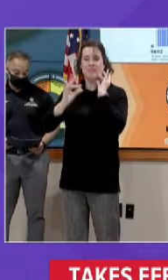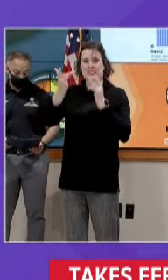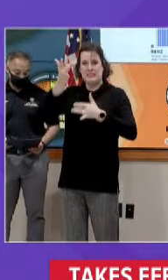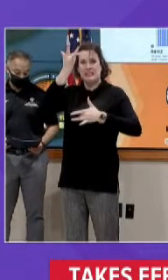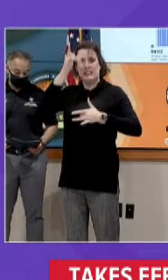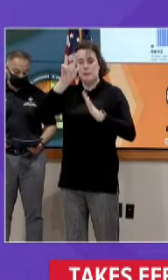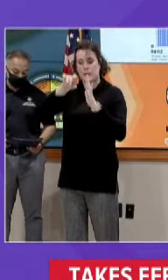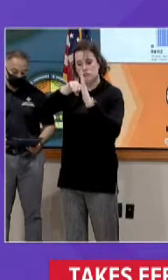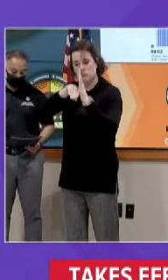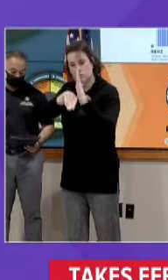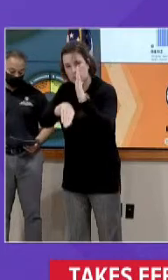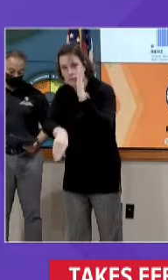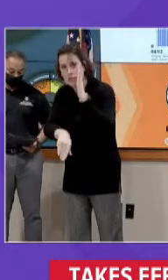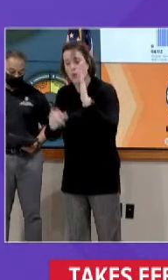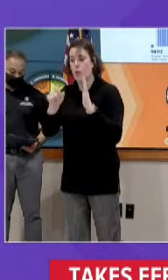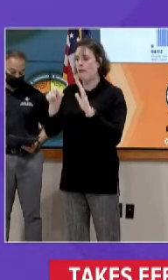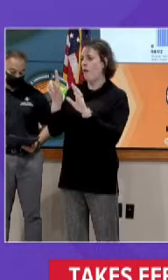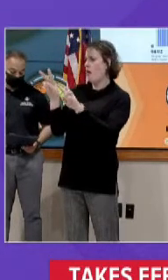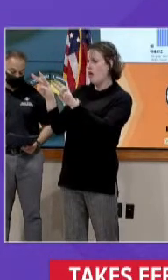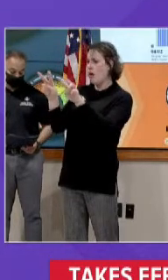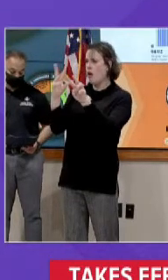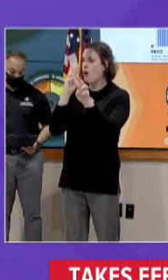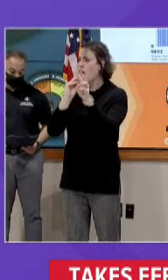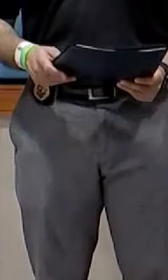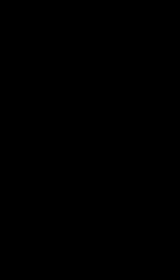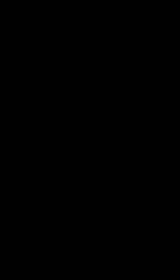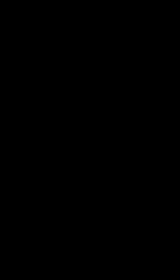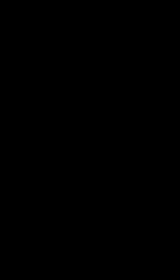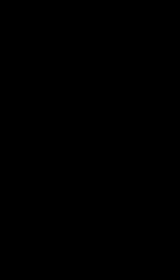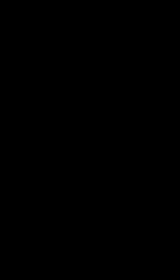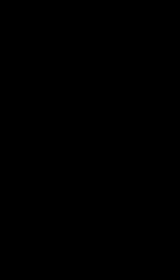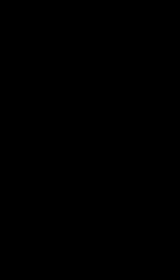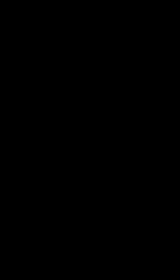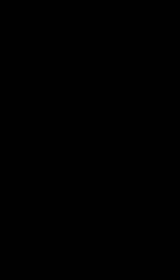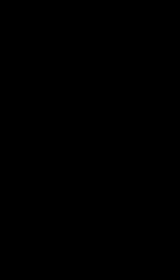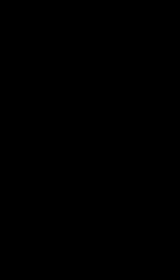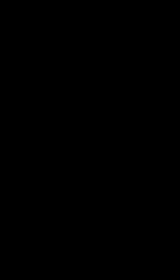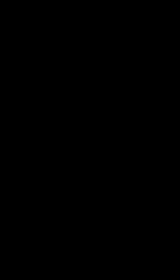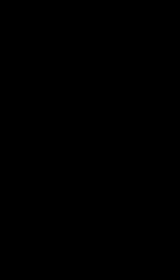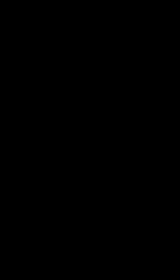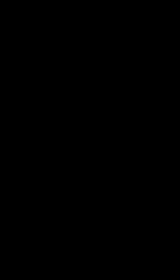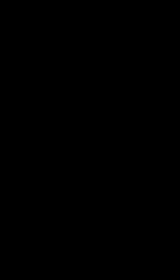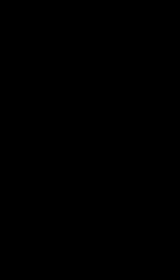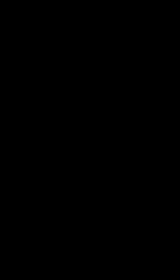reopening successfully. We can be responsible and